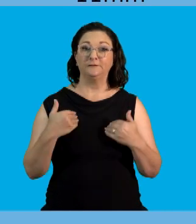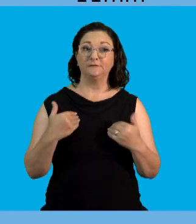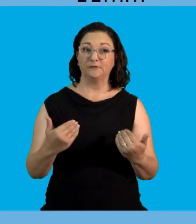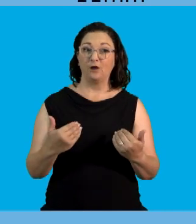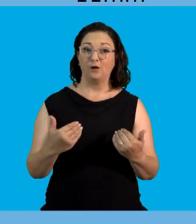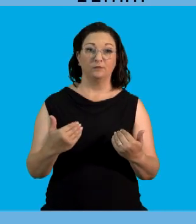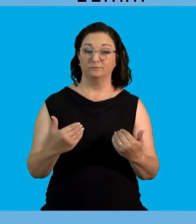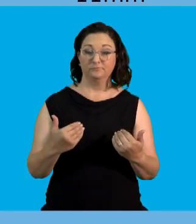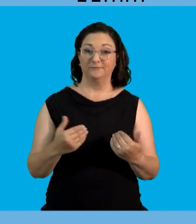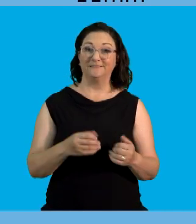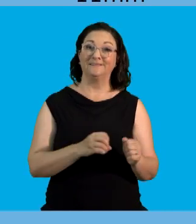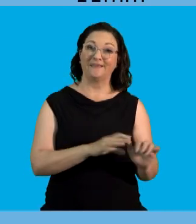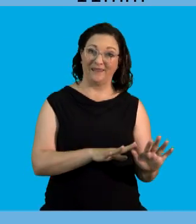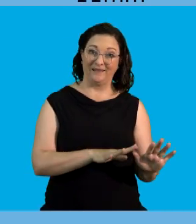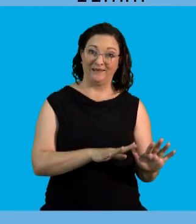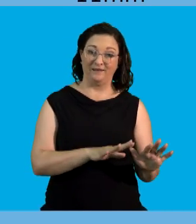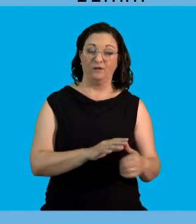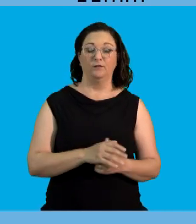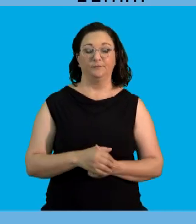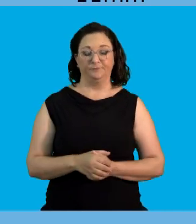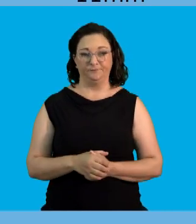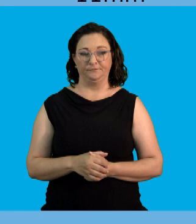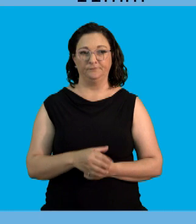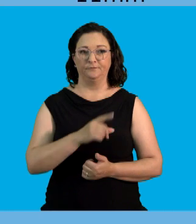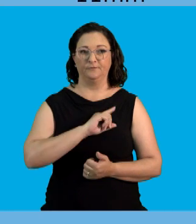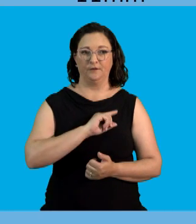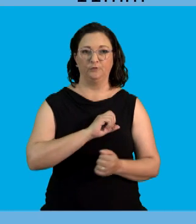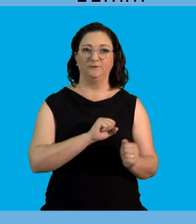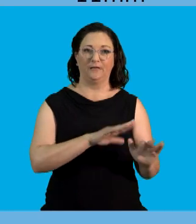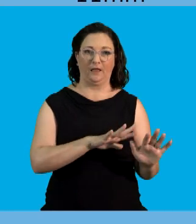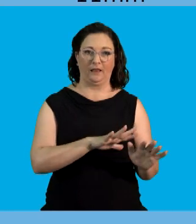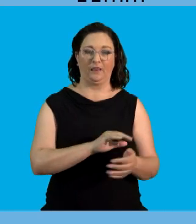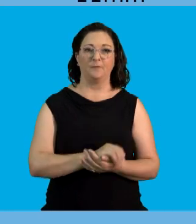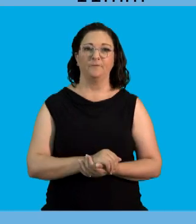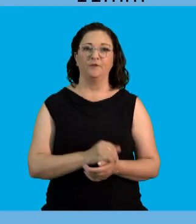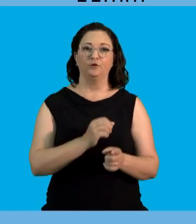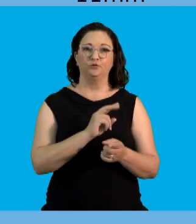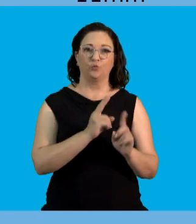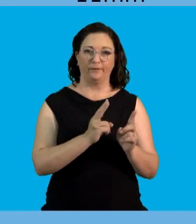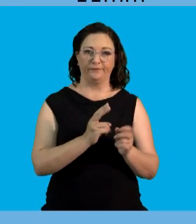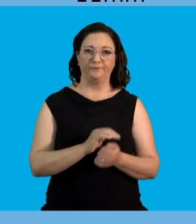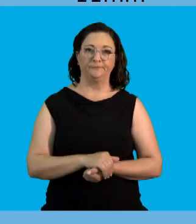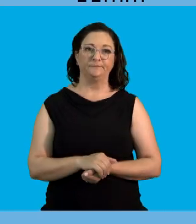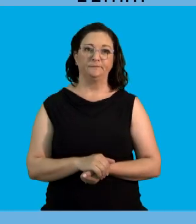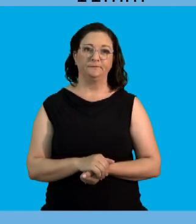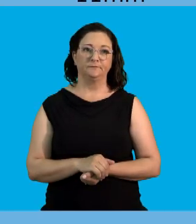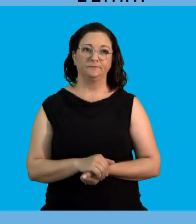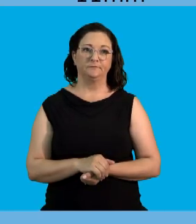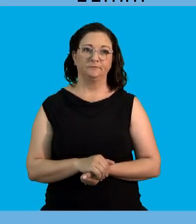10 because our smallest number is 10. So we say 10, 12,